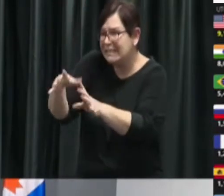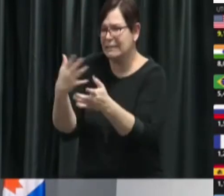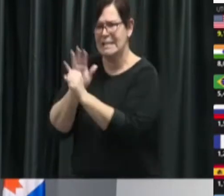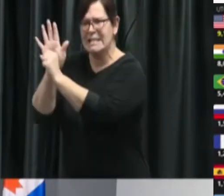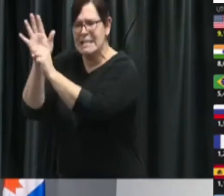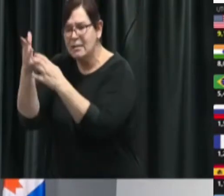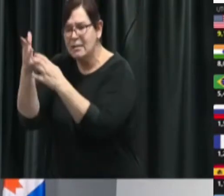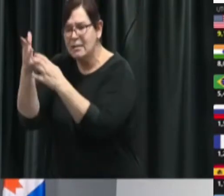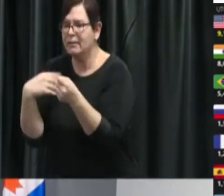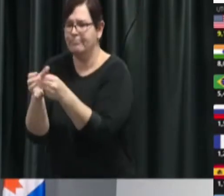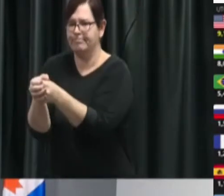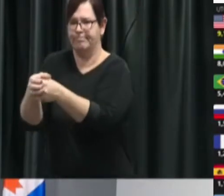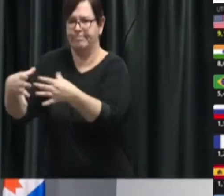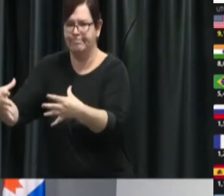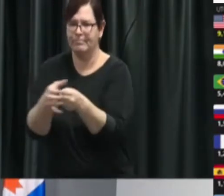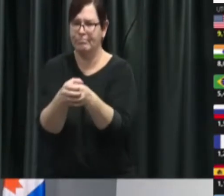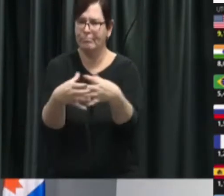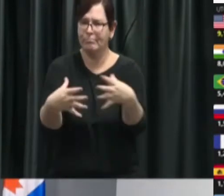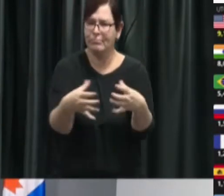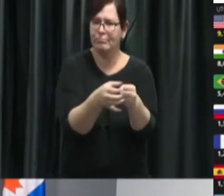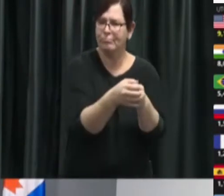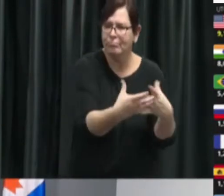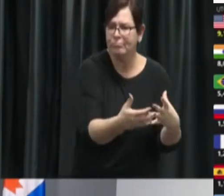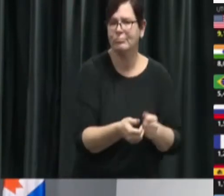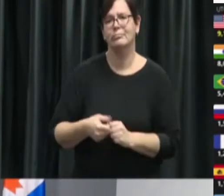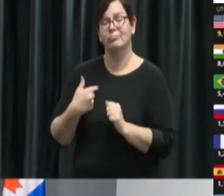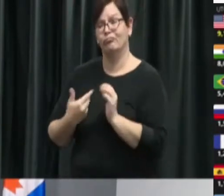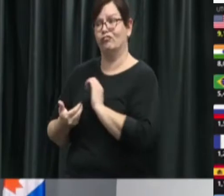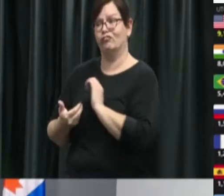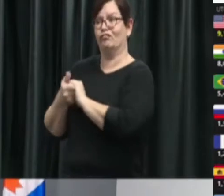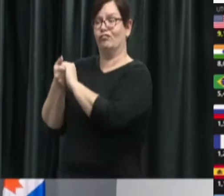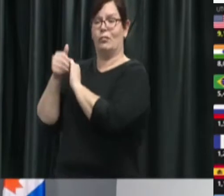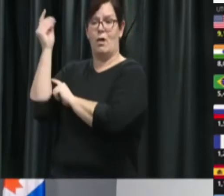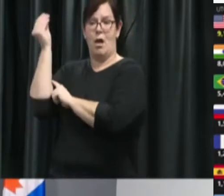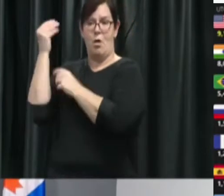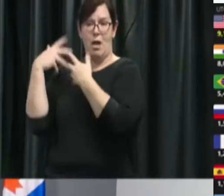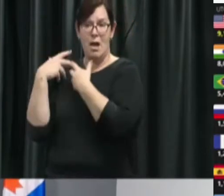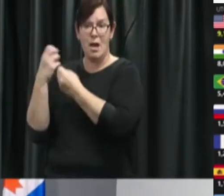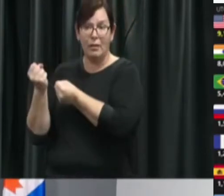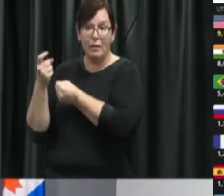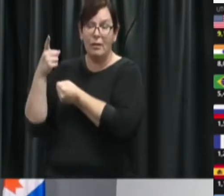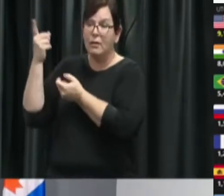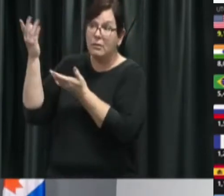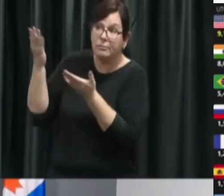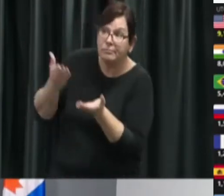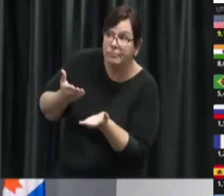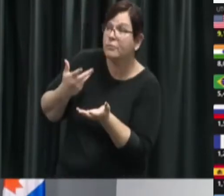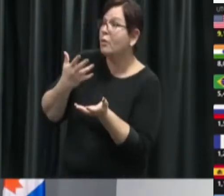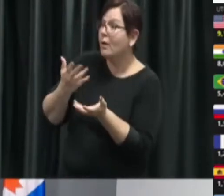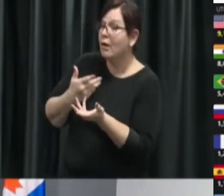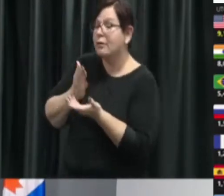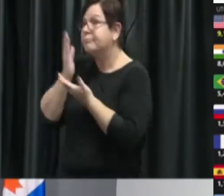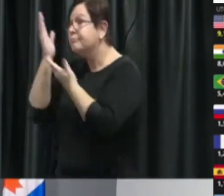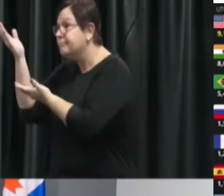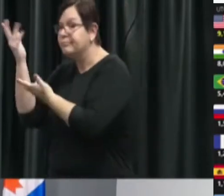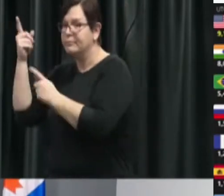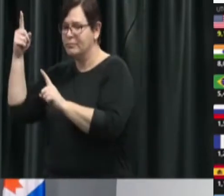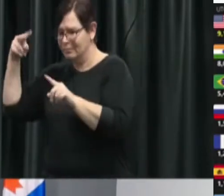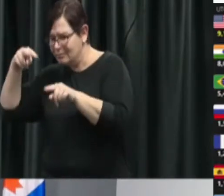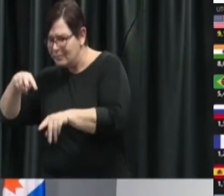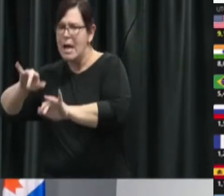Ontario Health's Toronto region to provide recommendations for testing needs and testing sites.